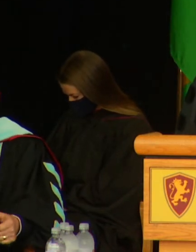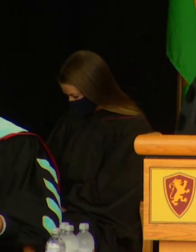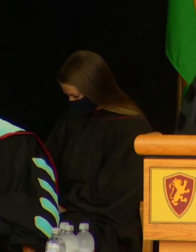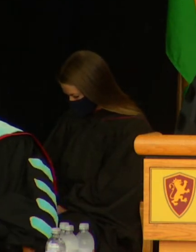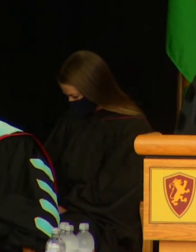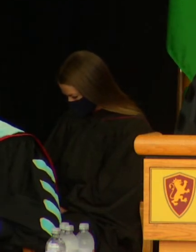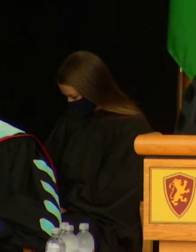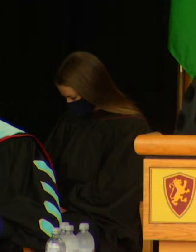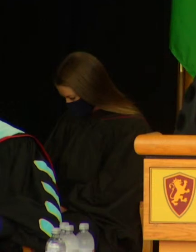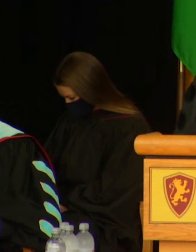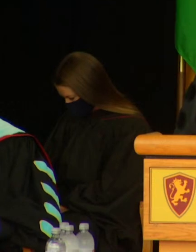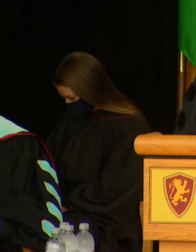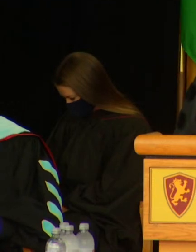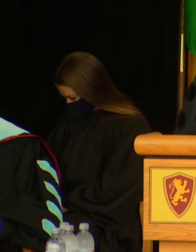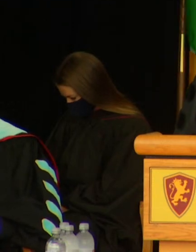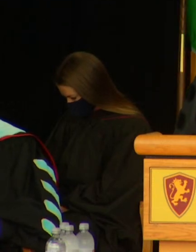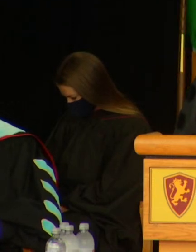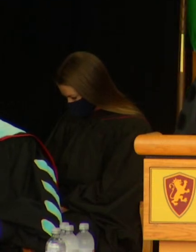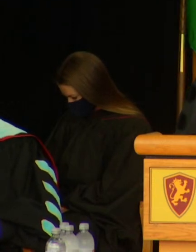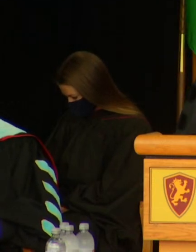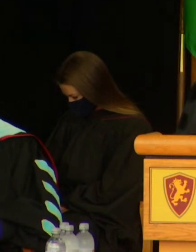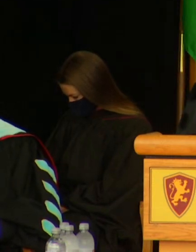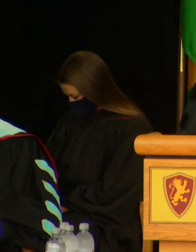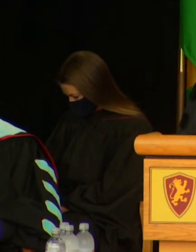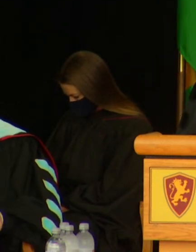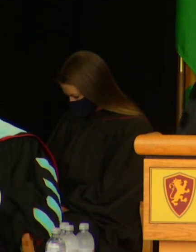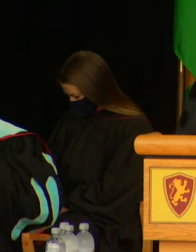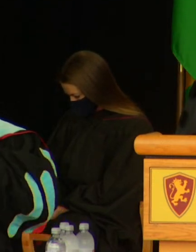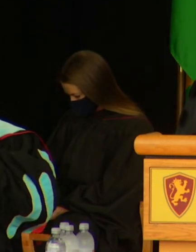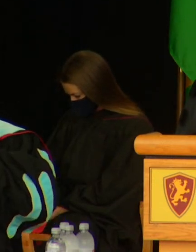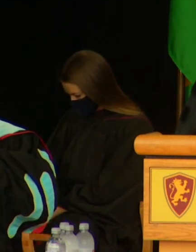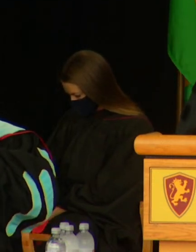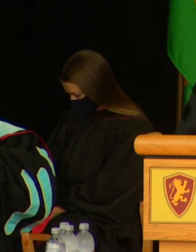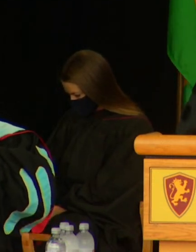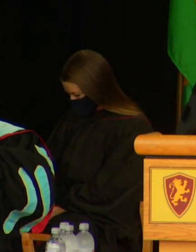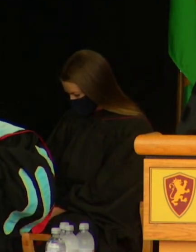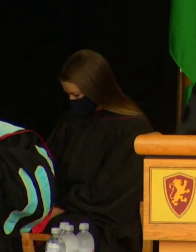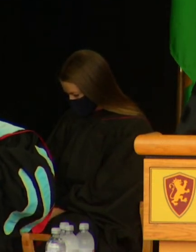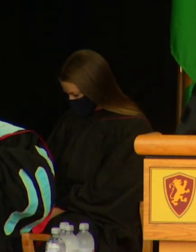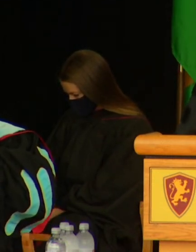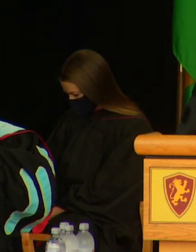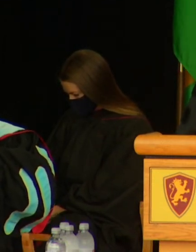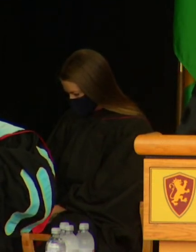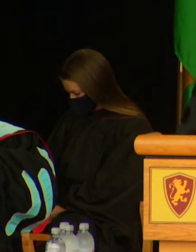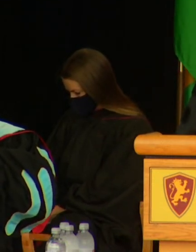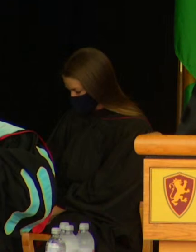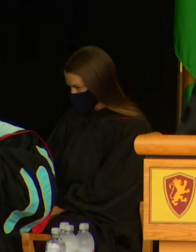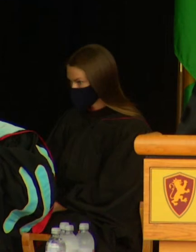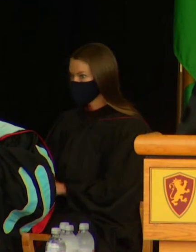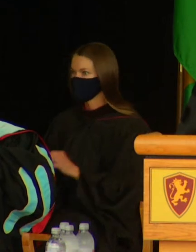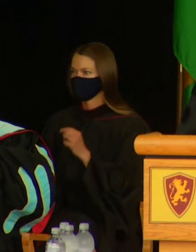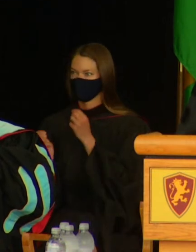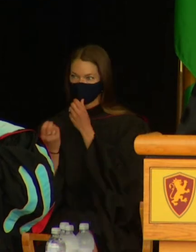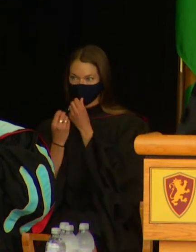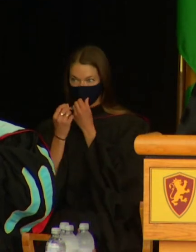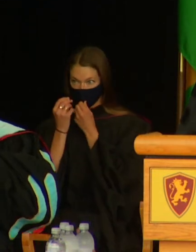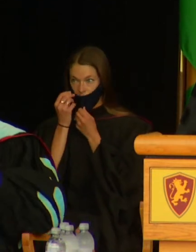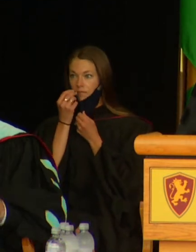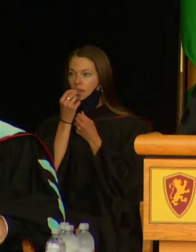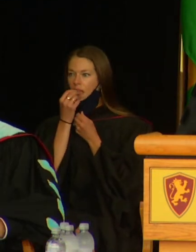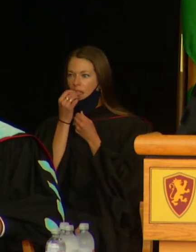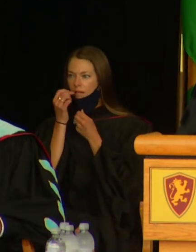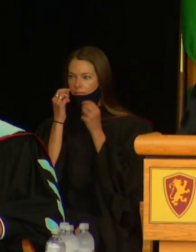to have navigated this affair as successfully as we have. I'd also like to recognize Margot Thomas, the Senior Director of